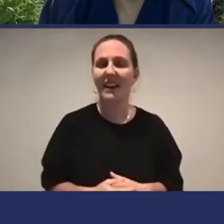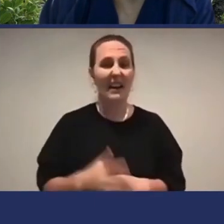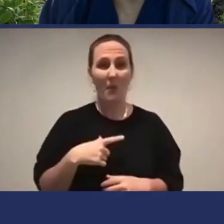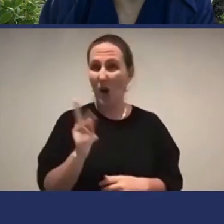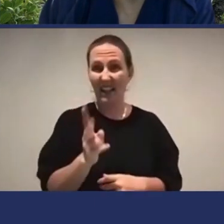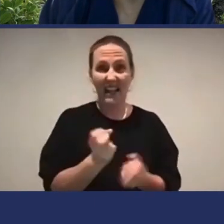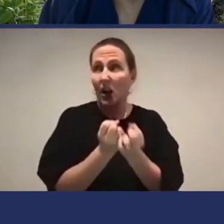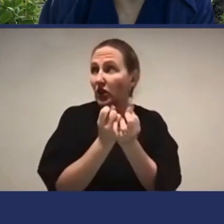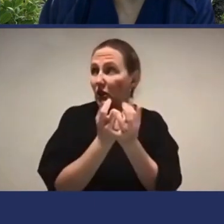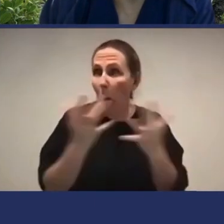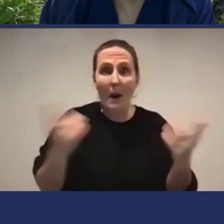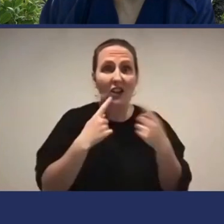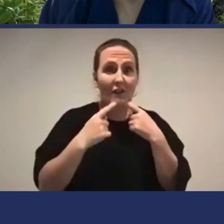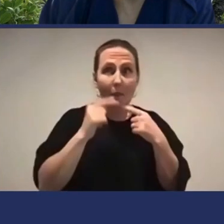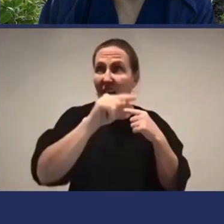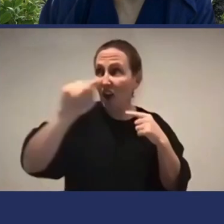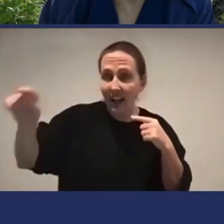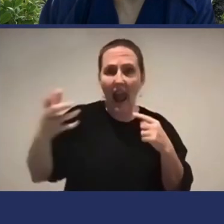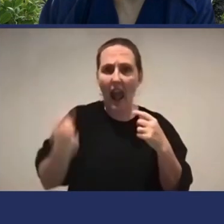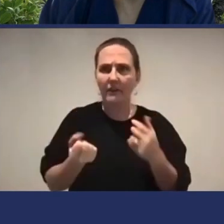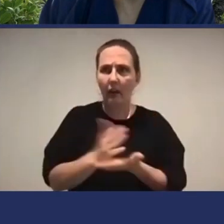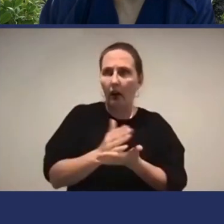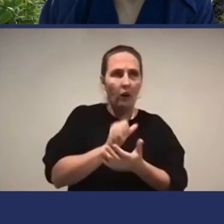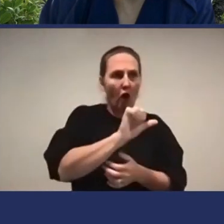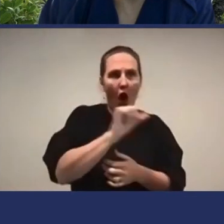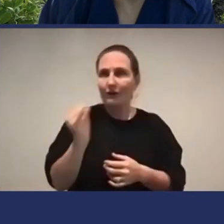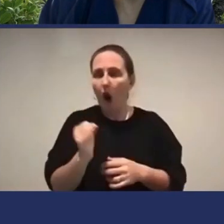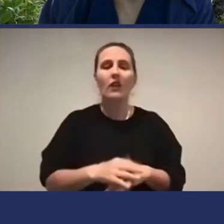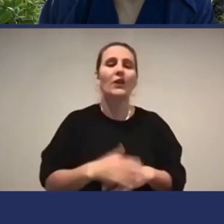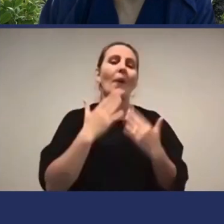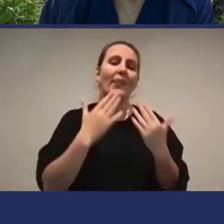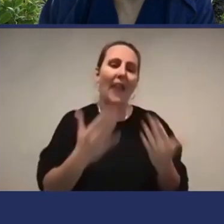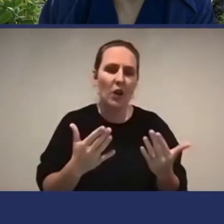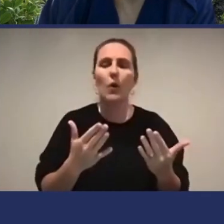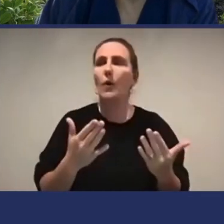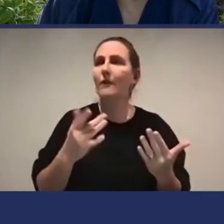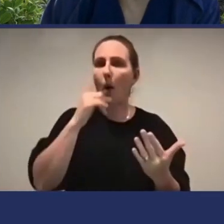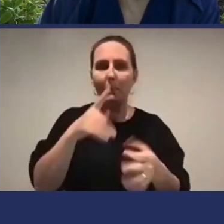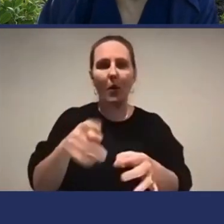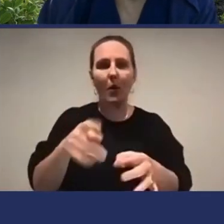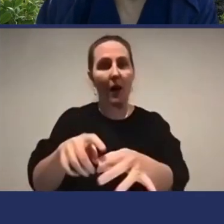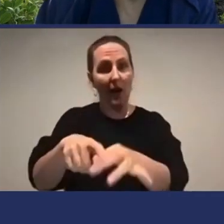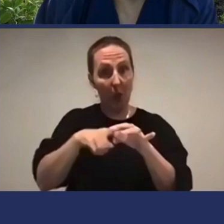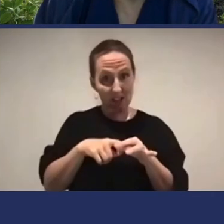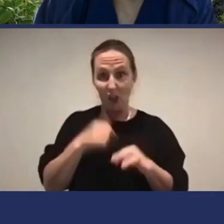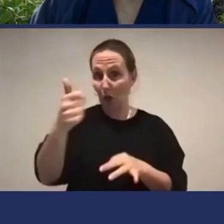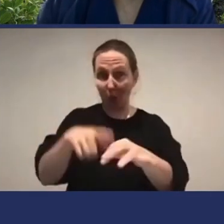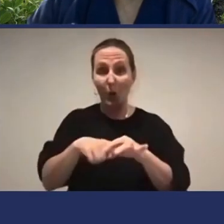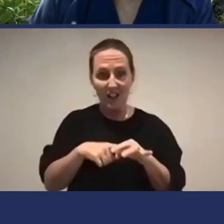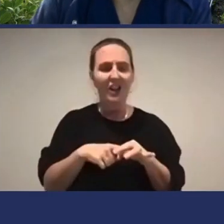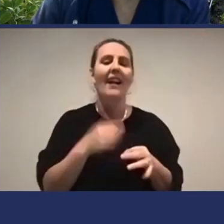there. So thank you, everyone who's kind of breaking that down into questions, and to you guys for being able to bust some of those